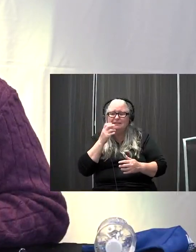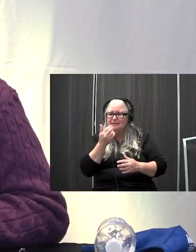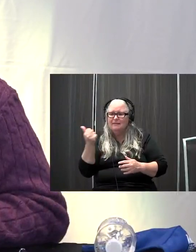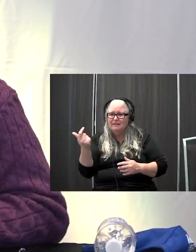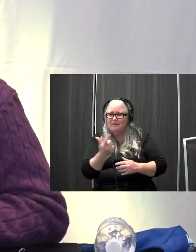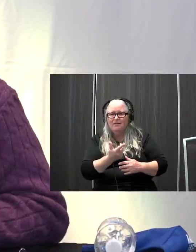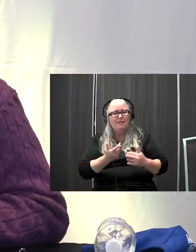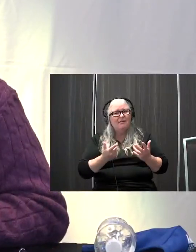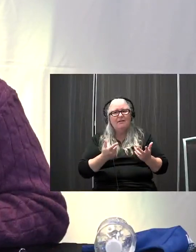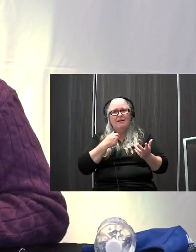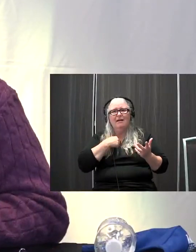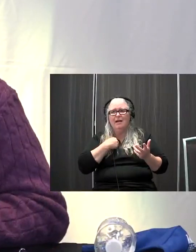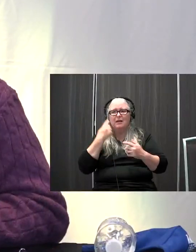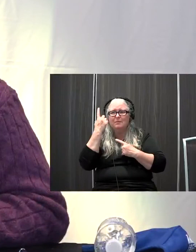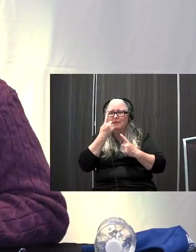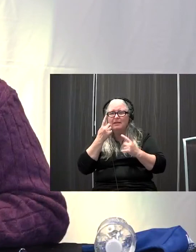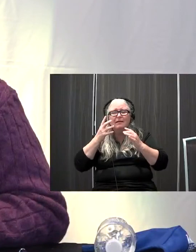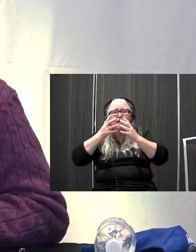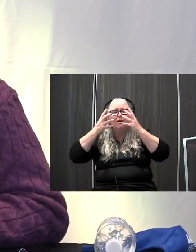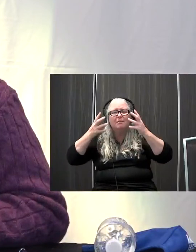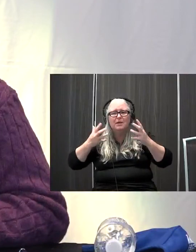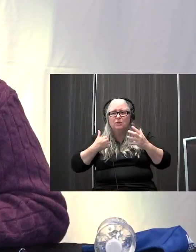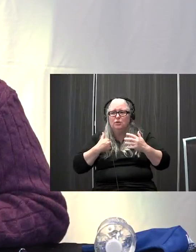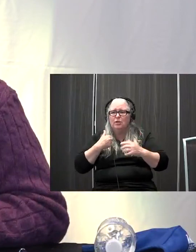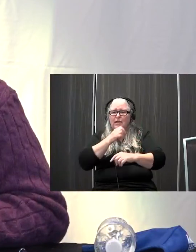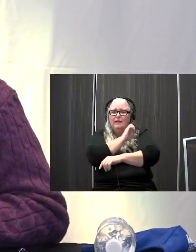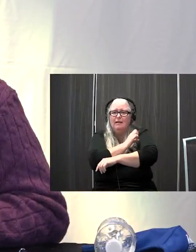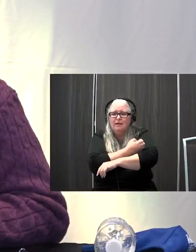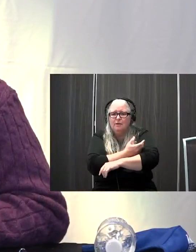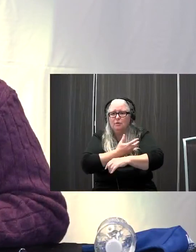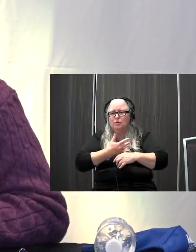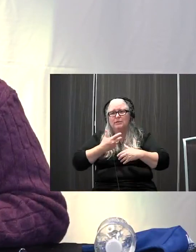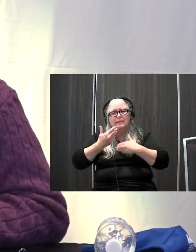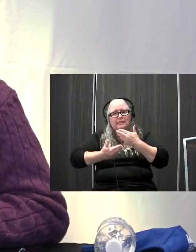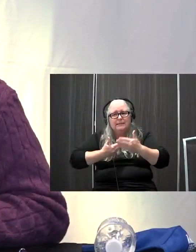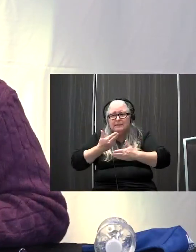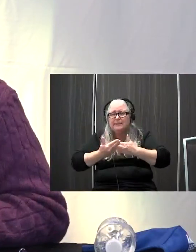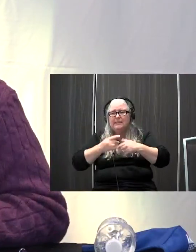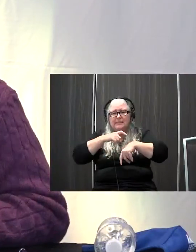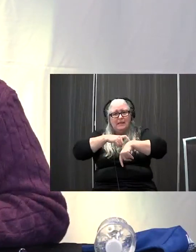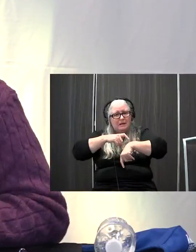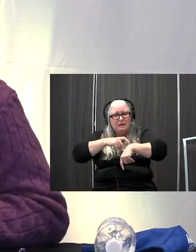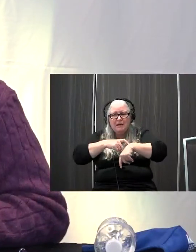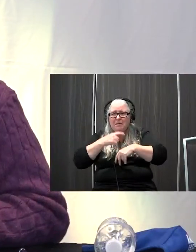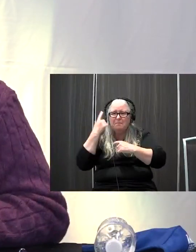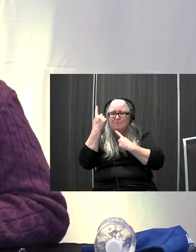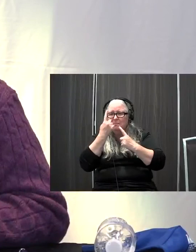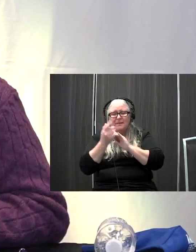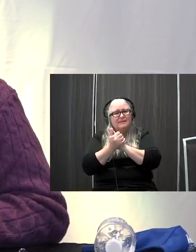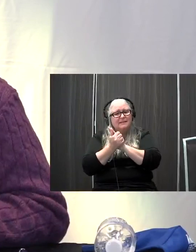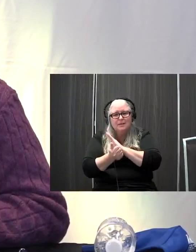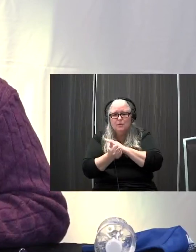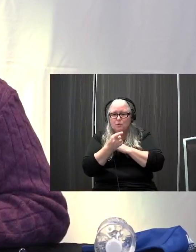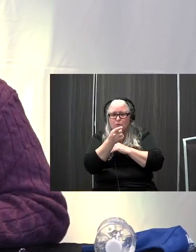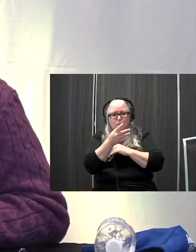I'm thinking how much energy and time and thoughtfulness and skills that you and your team have done. And I